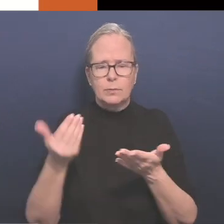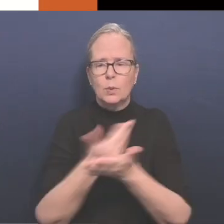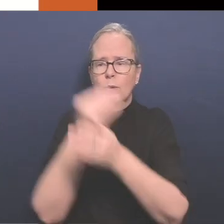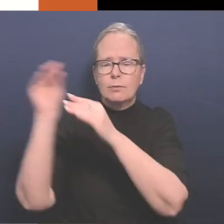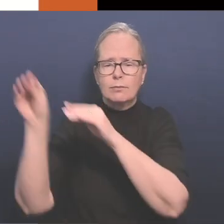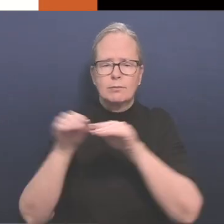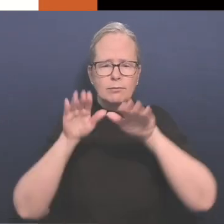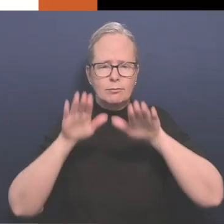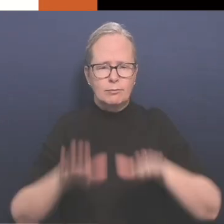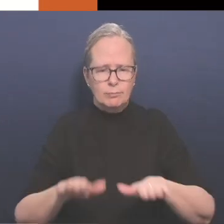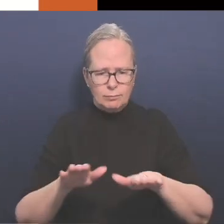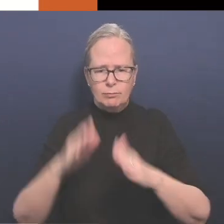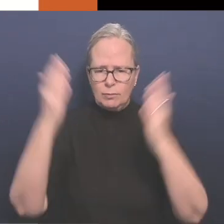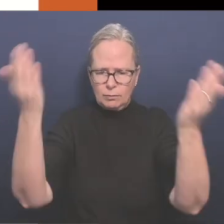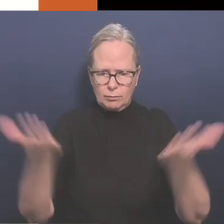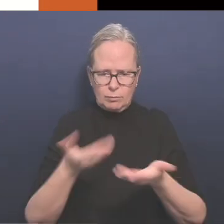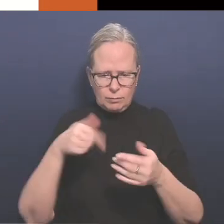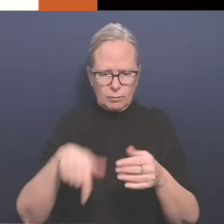financial well-being.